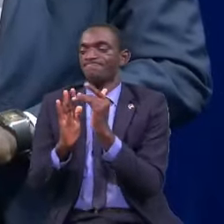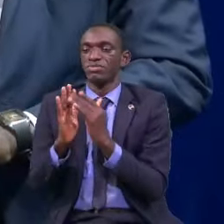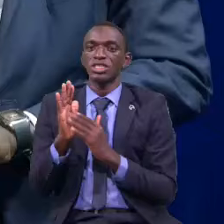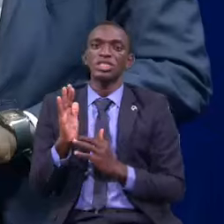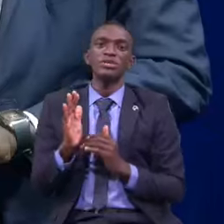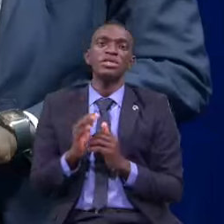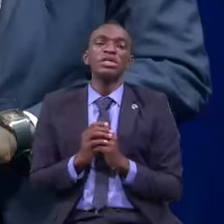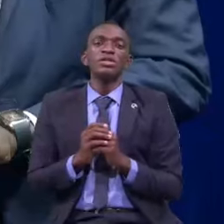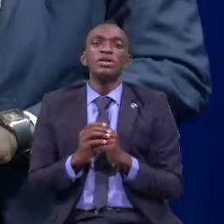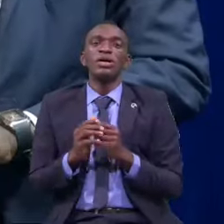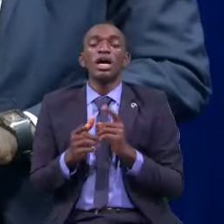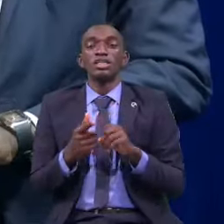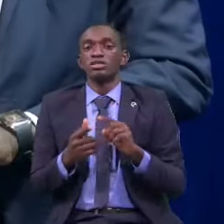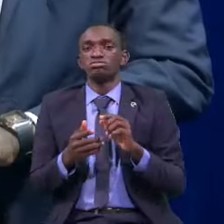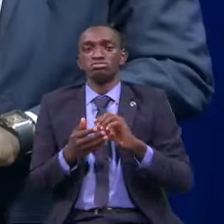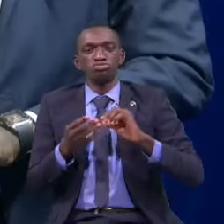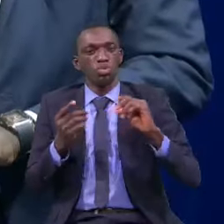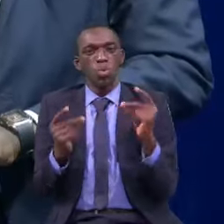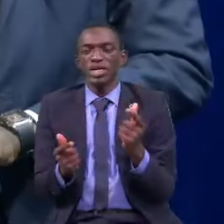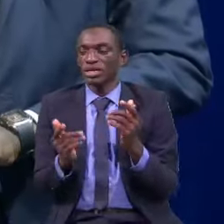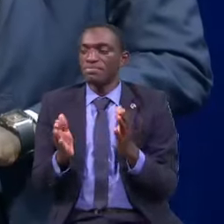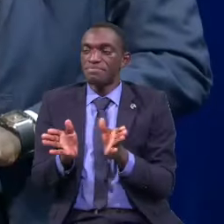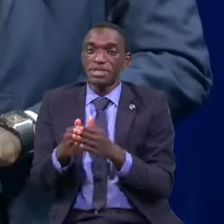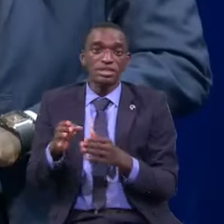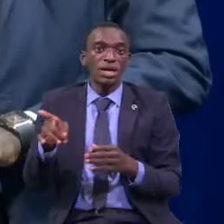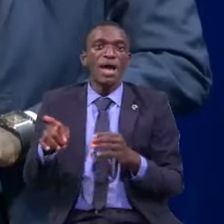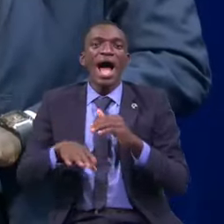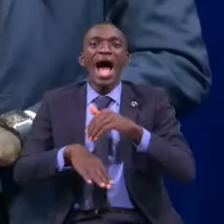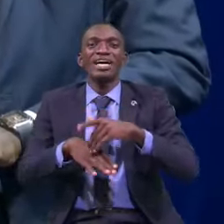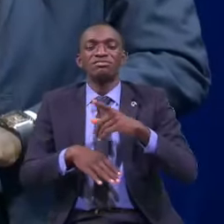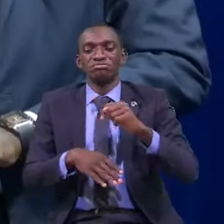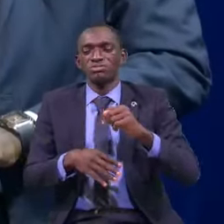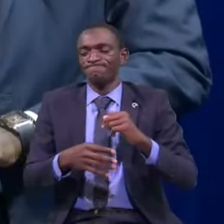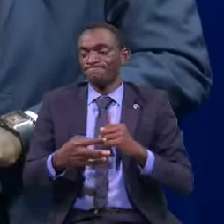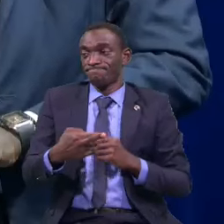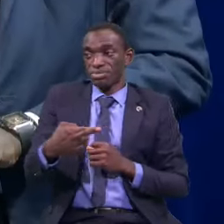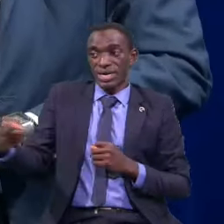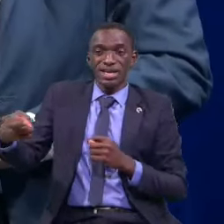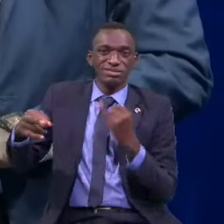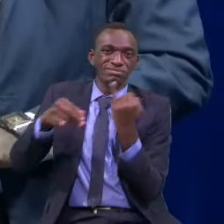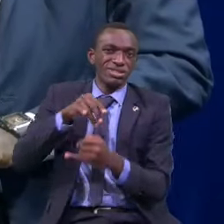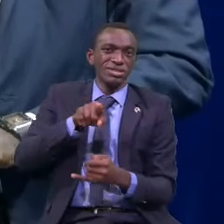Quickly reach out to them. At the extreme right, please, let's get across to them.